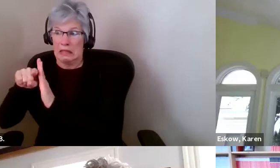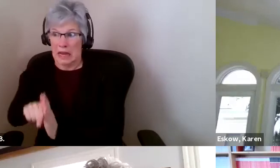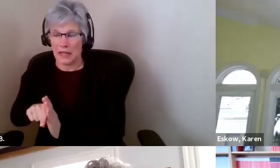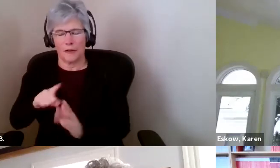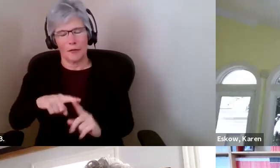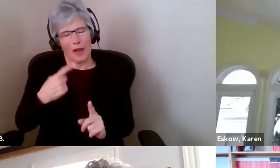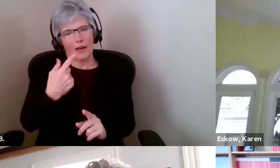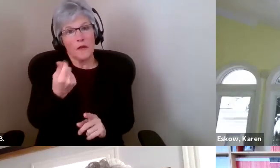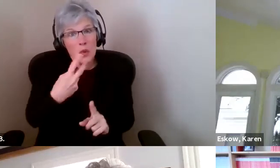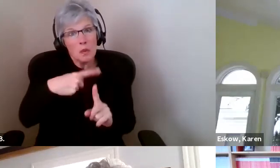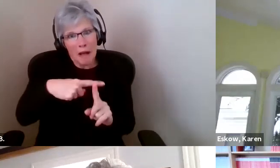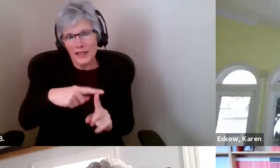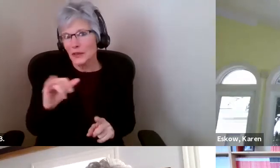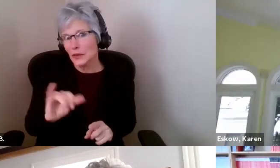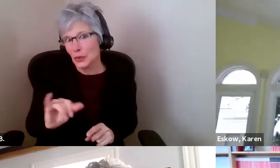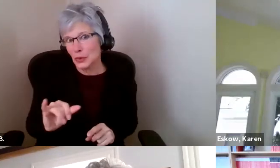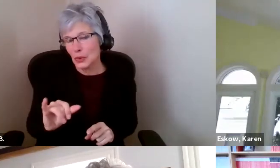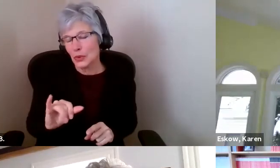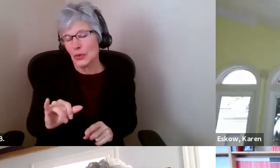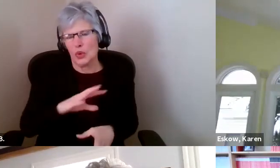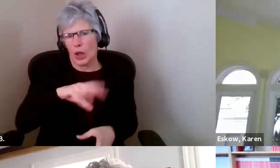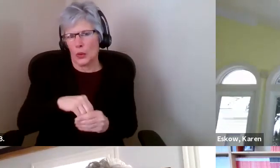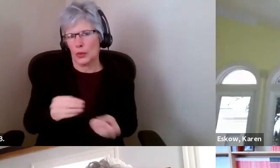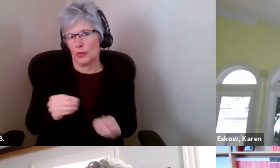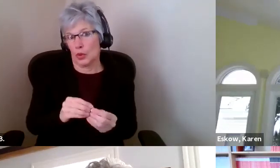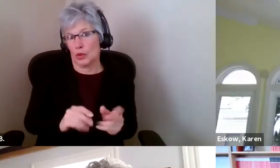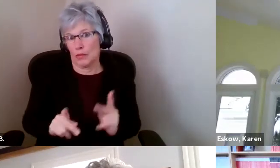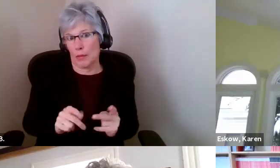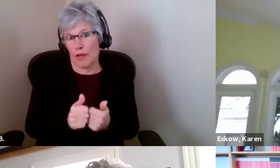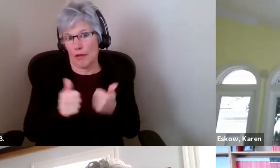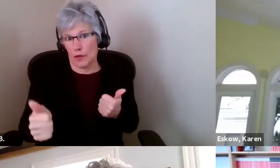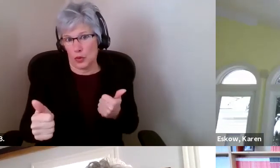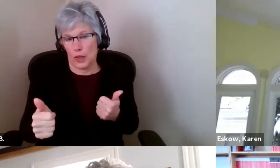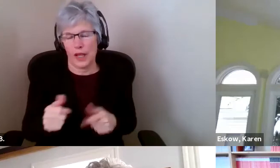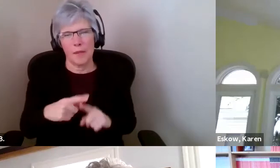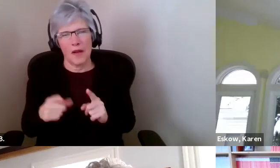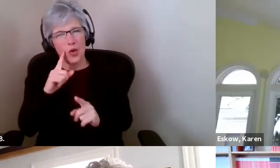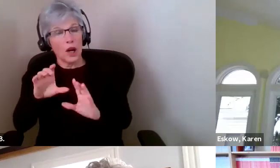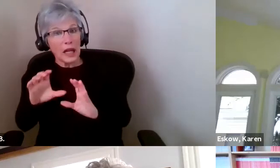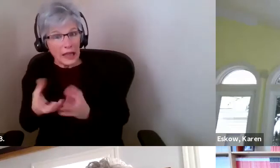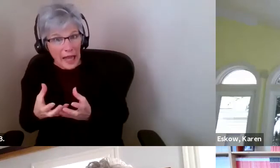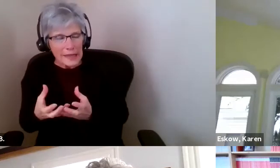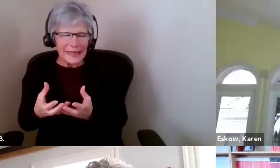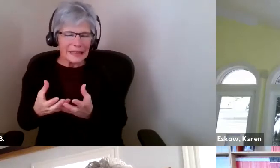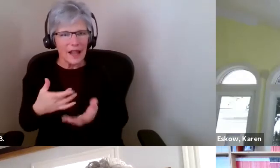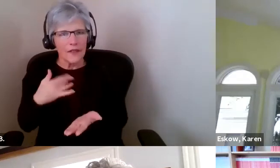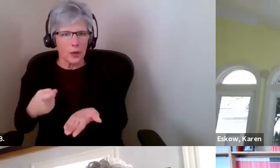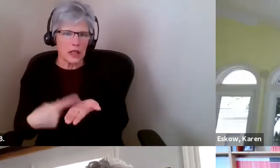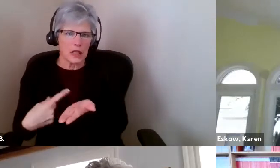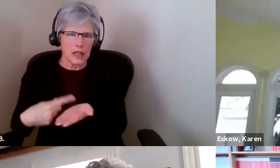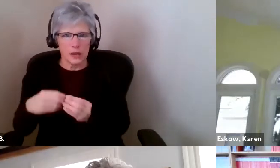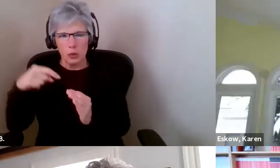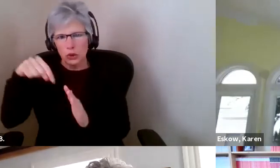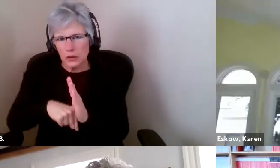As for classes, that's the part that I think we need to, you know, discuss more. And I don't know all the mechanics of